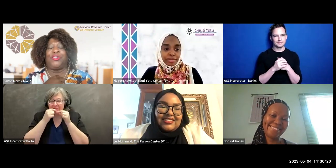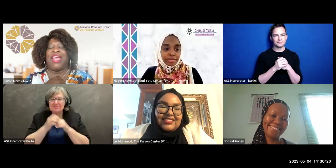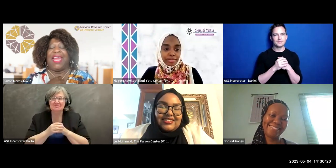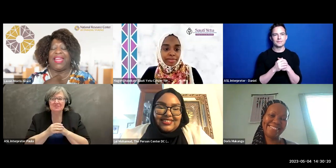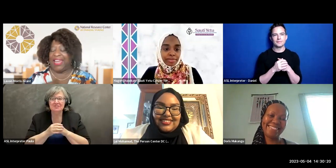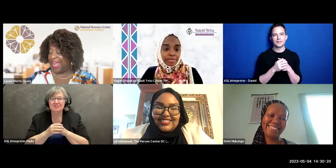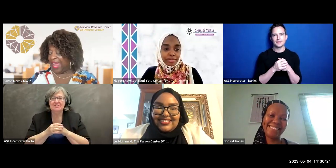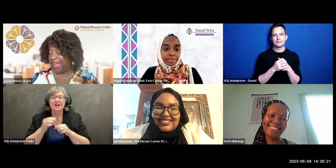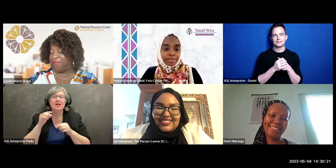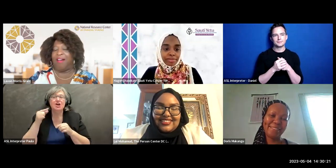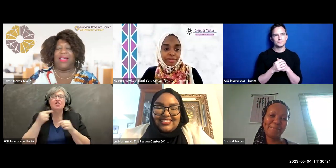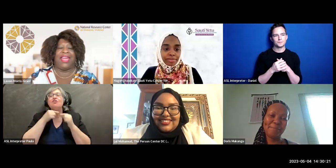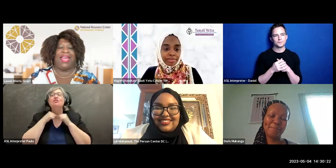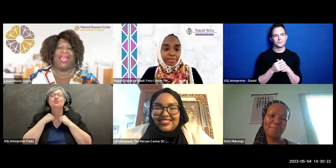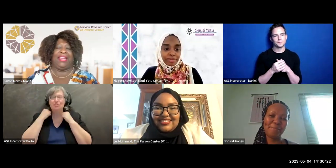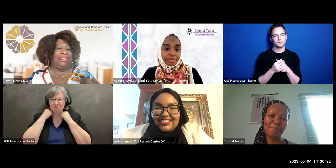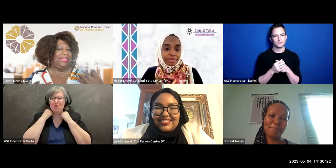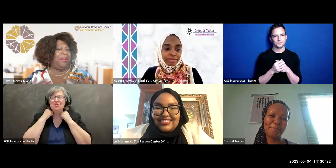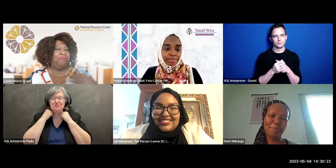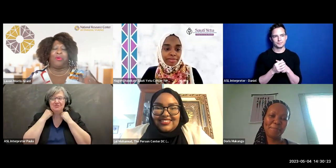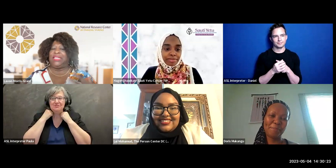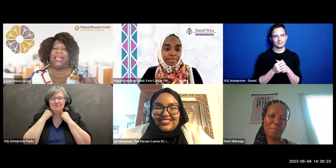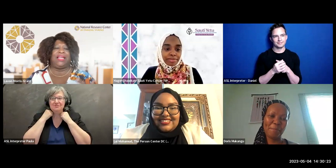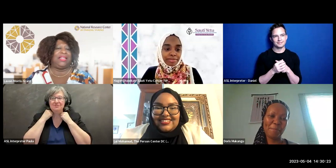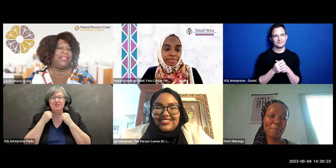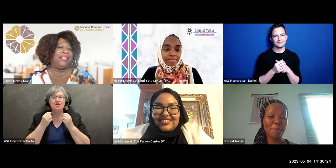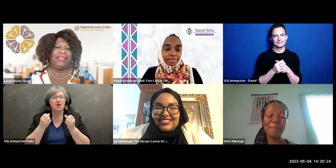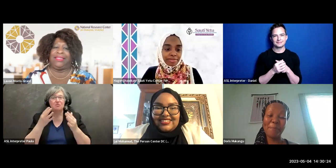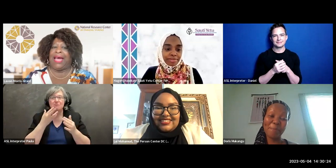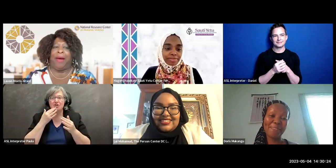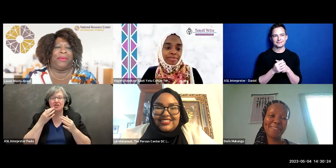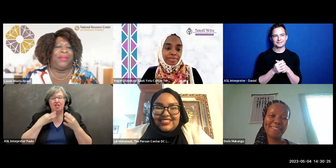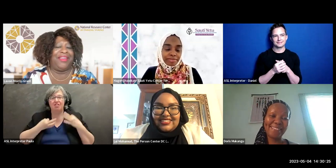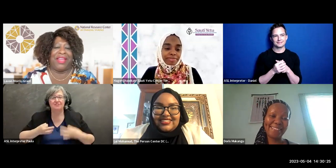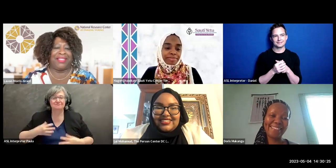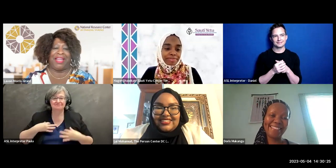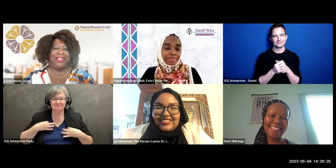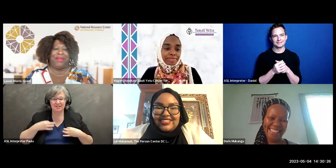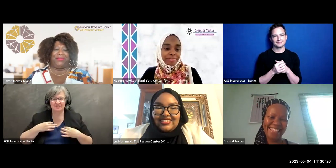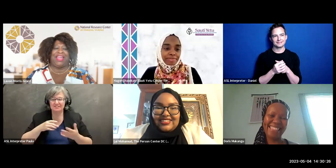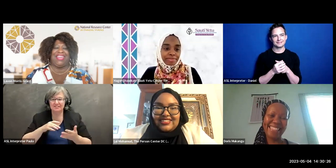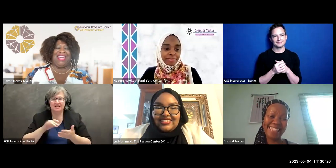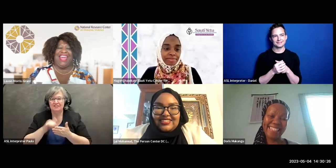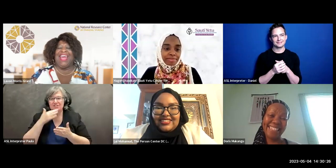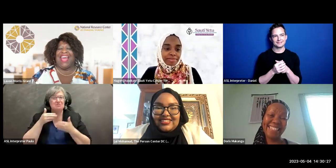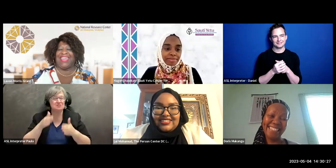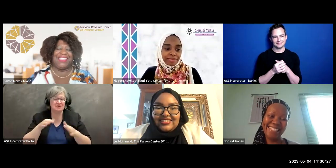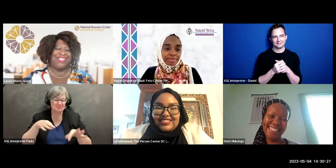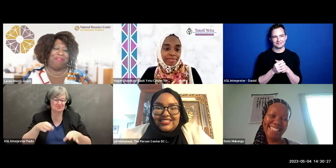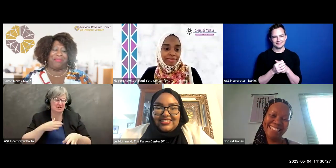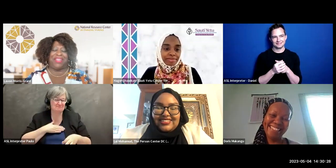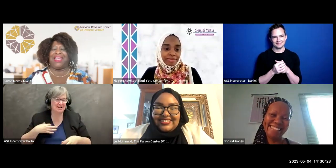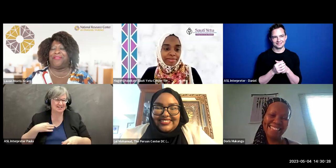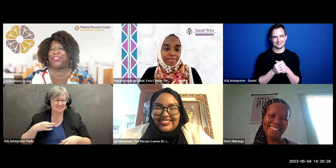a gold chain, and I have on a multicolor top, if that's the best way I